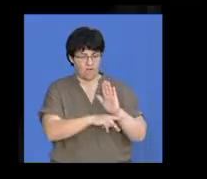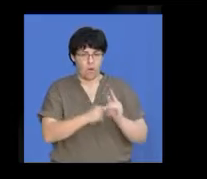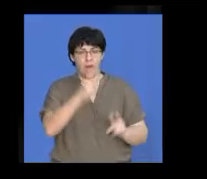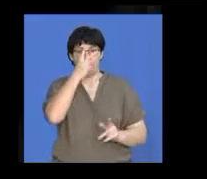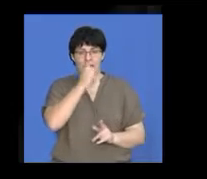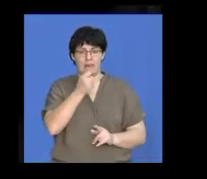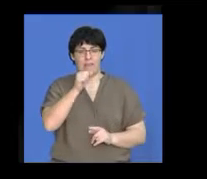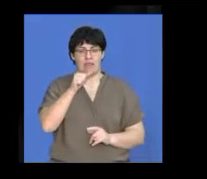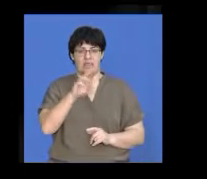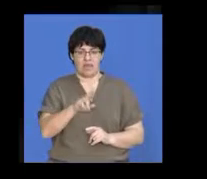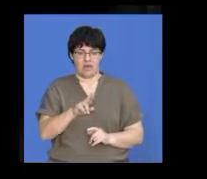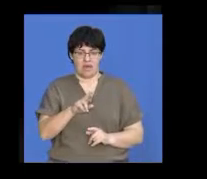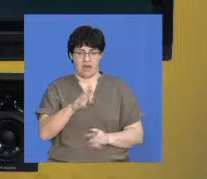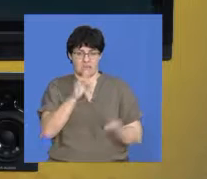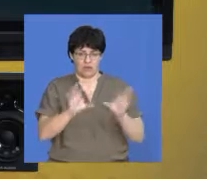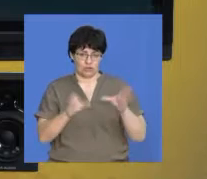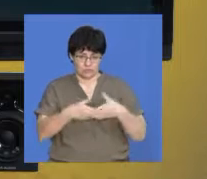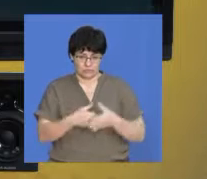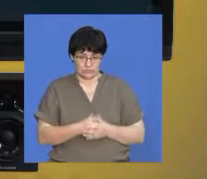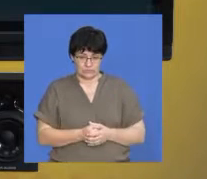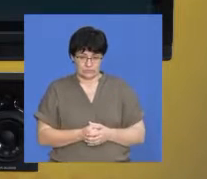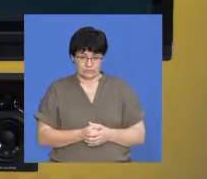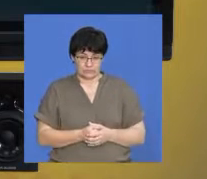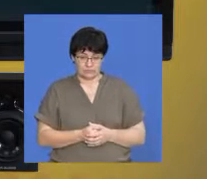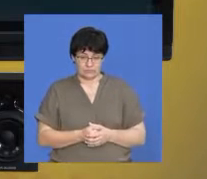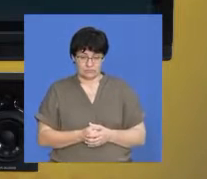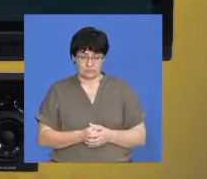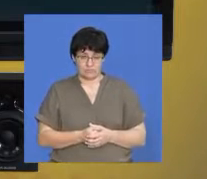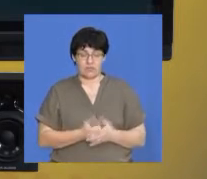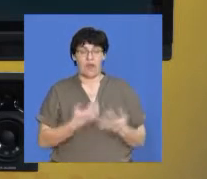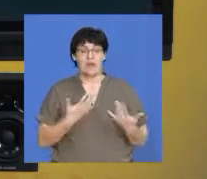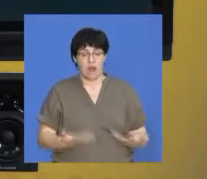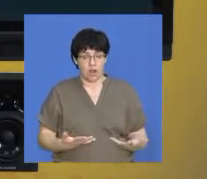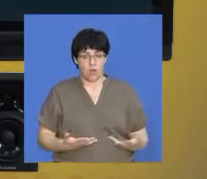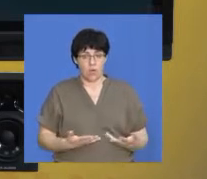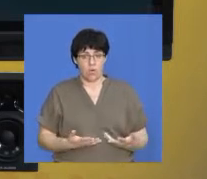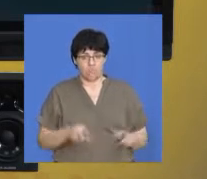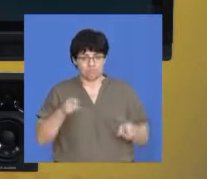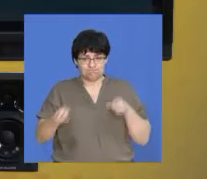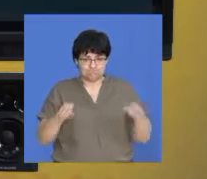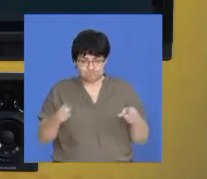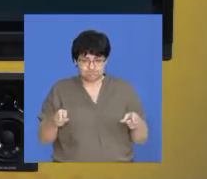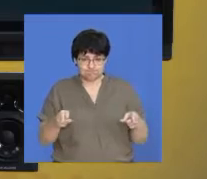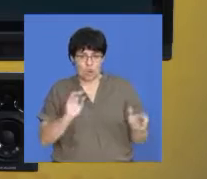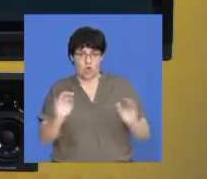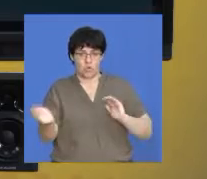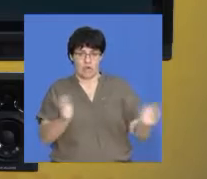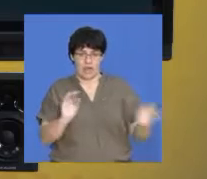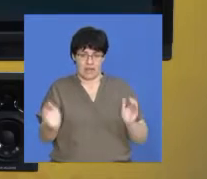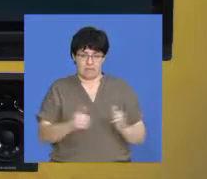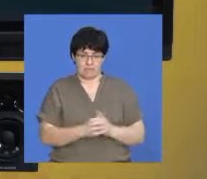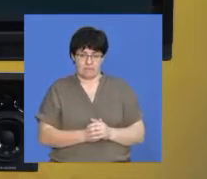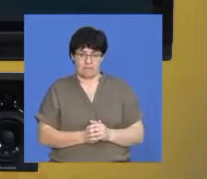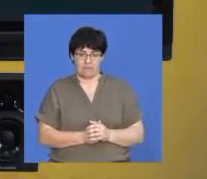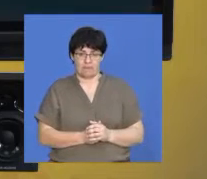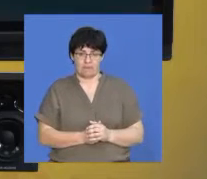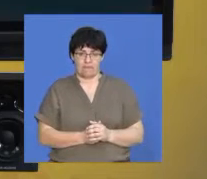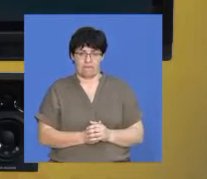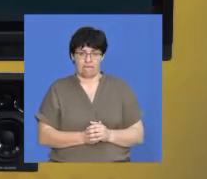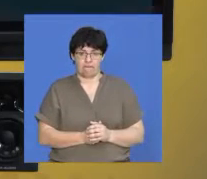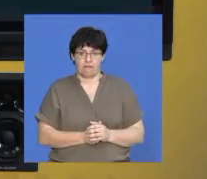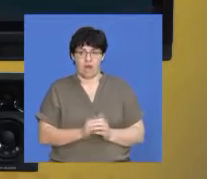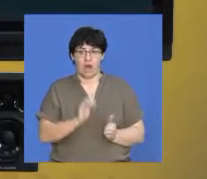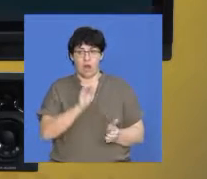Party. Okay, so you are comparing the two sources. Now guys, remember,